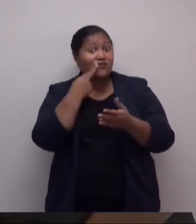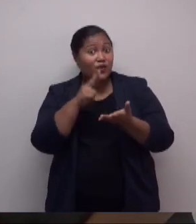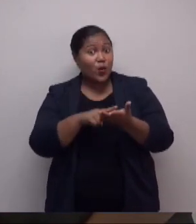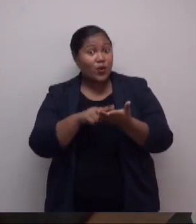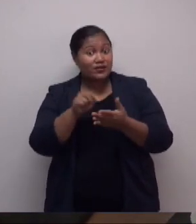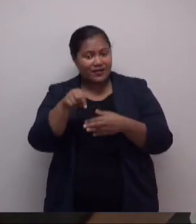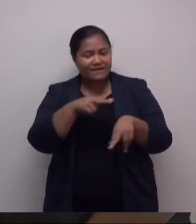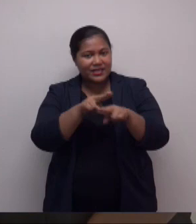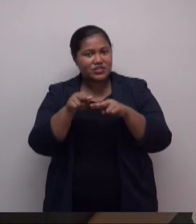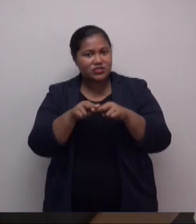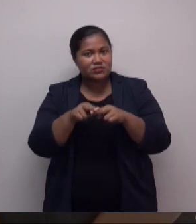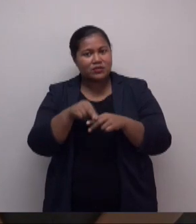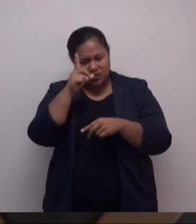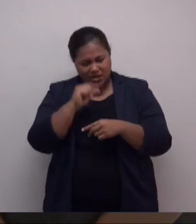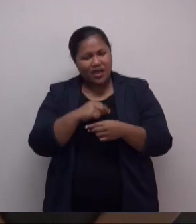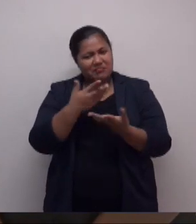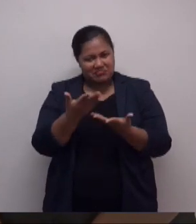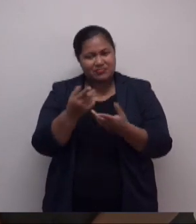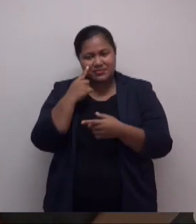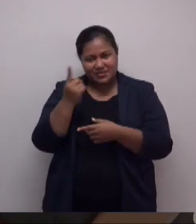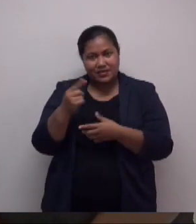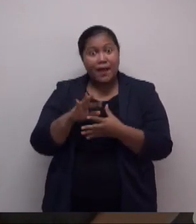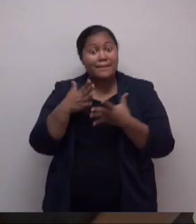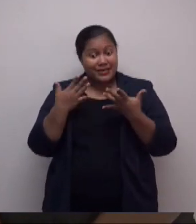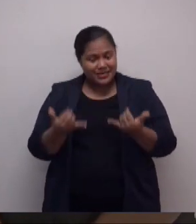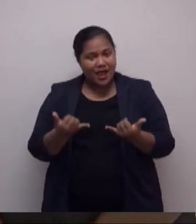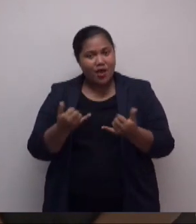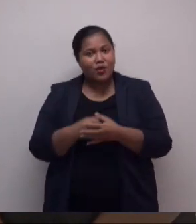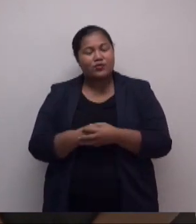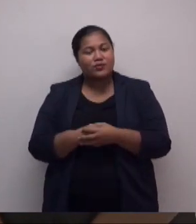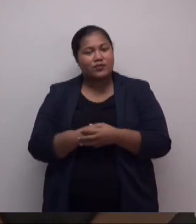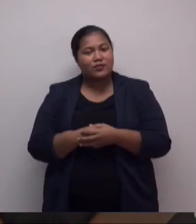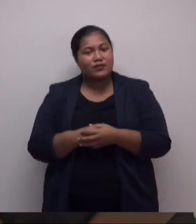Fiji. We can count on that. But here is the critical fact.